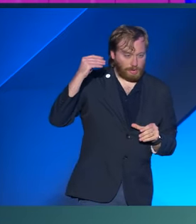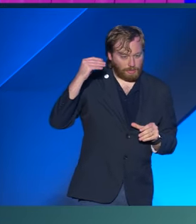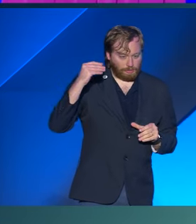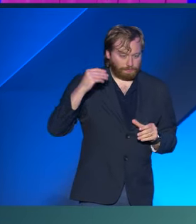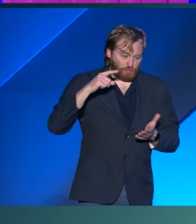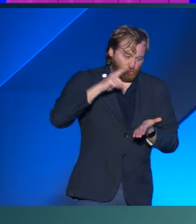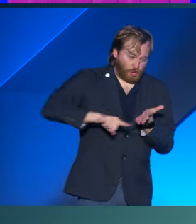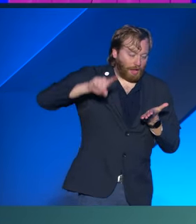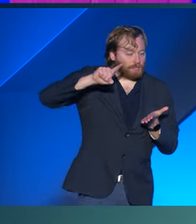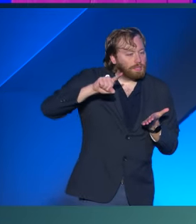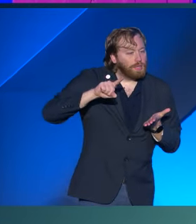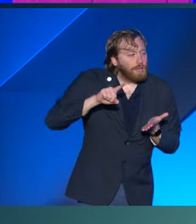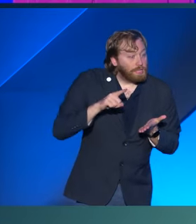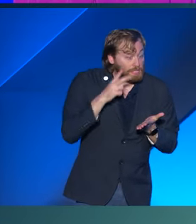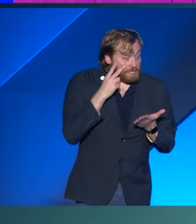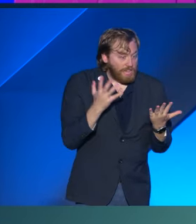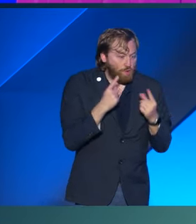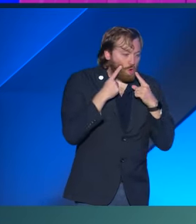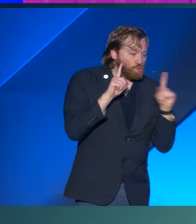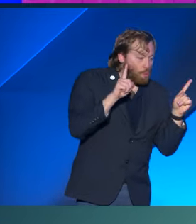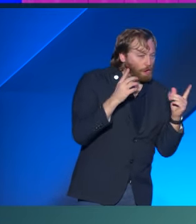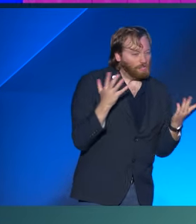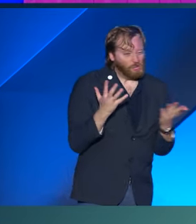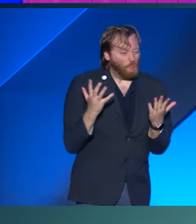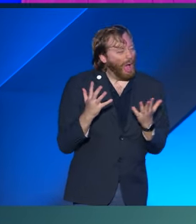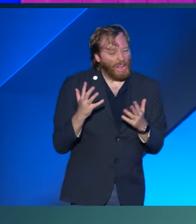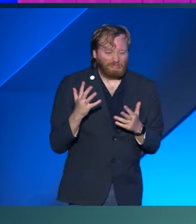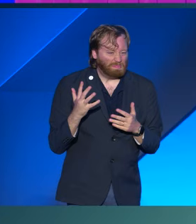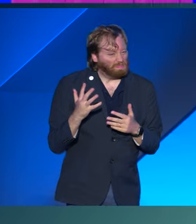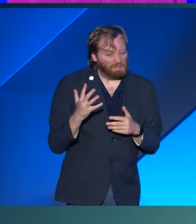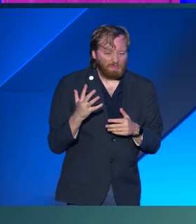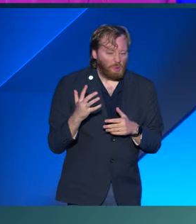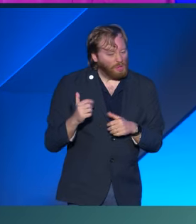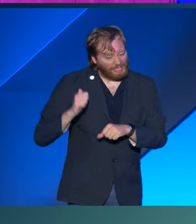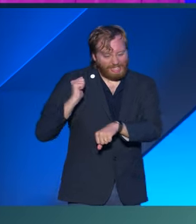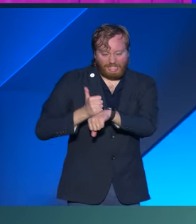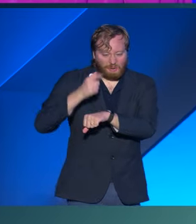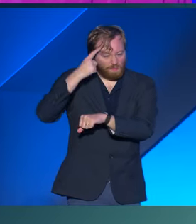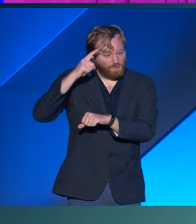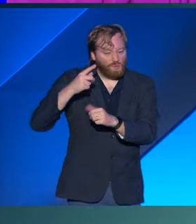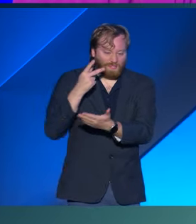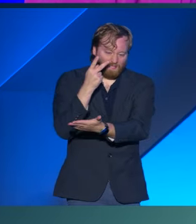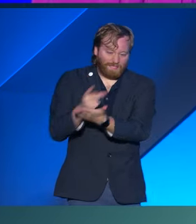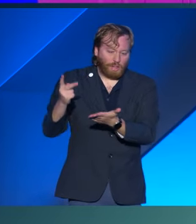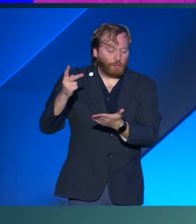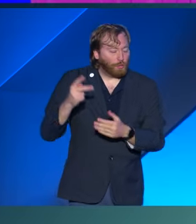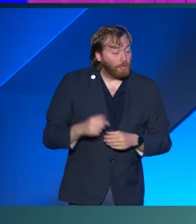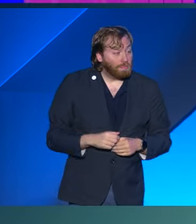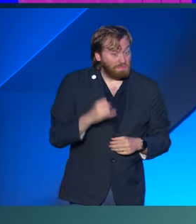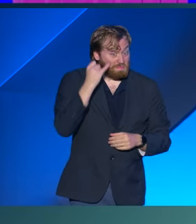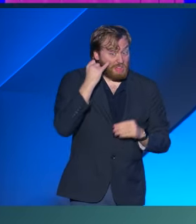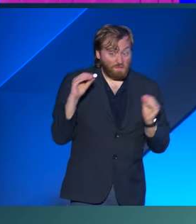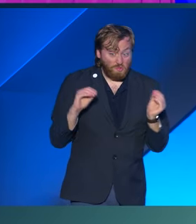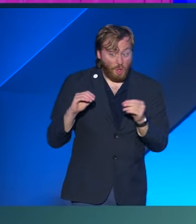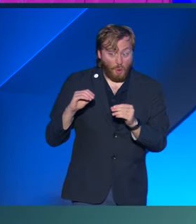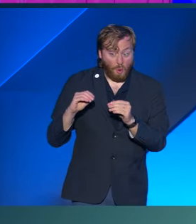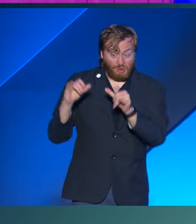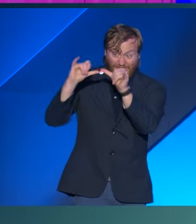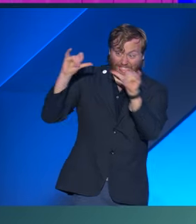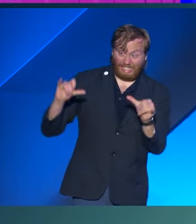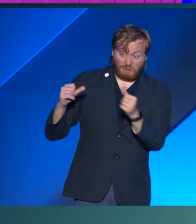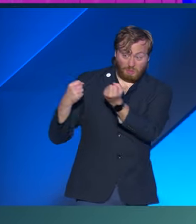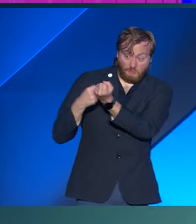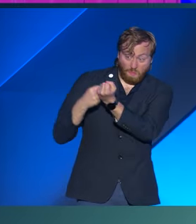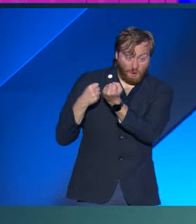worked and what is primed for failure. And if there are no benchmarks currently in place, now is a